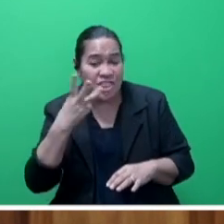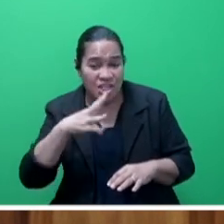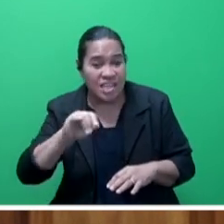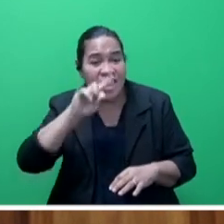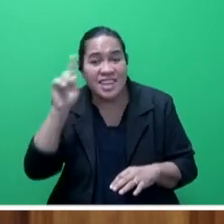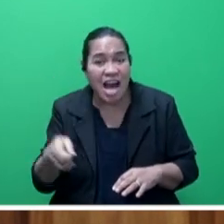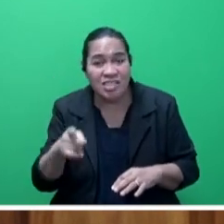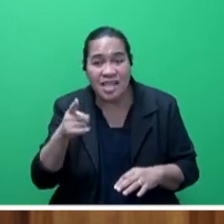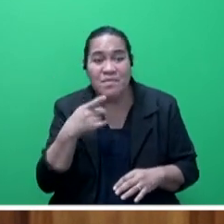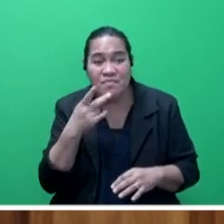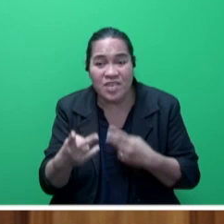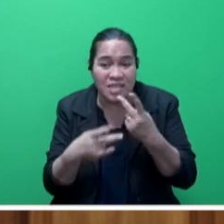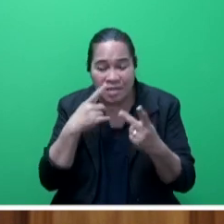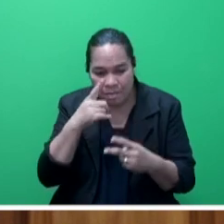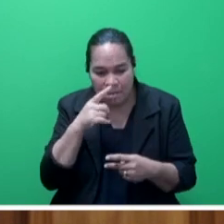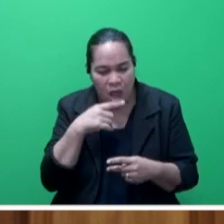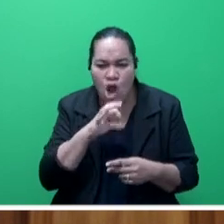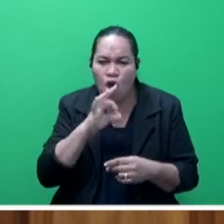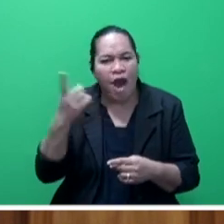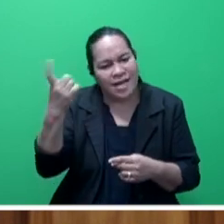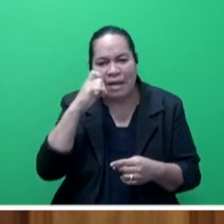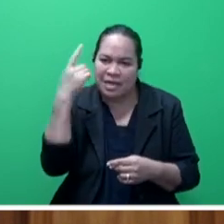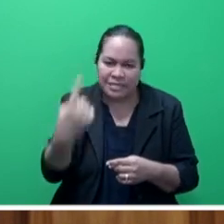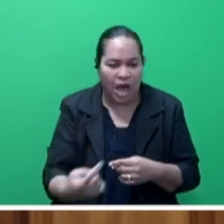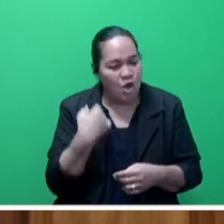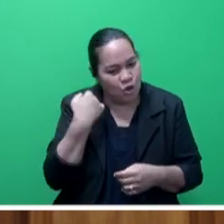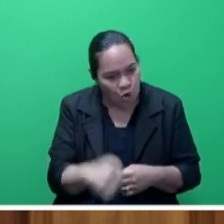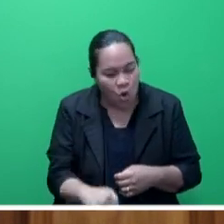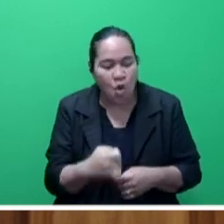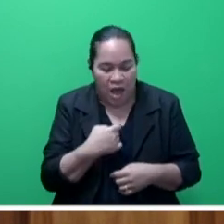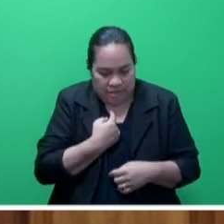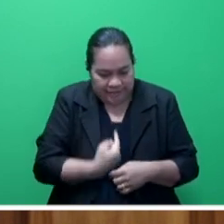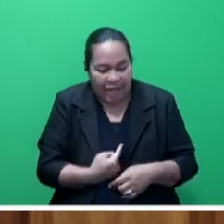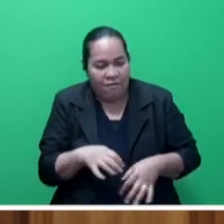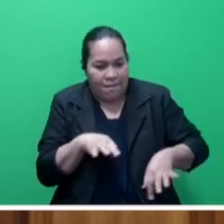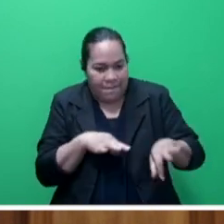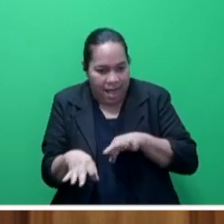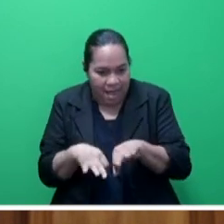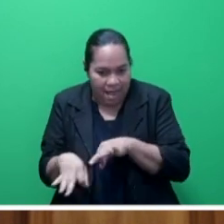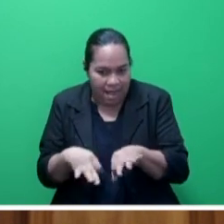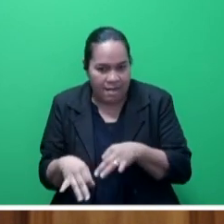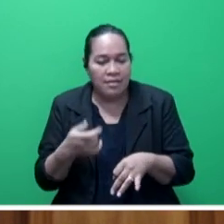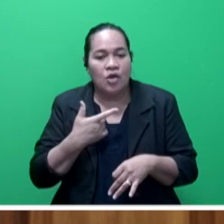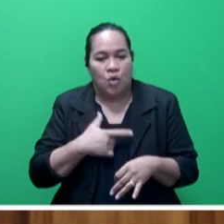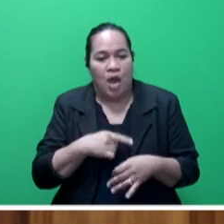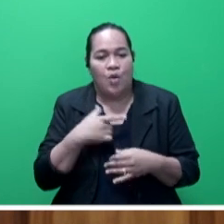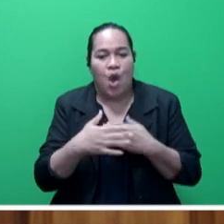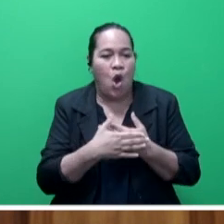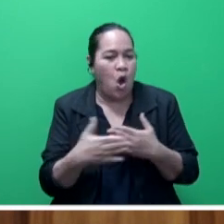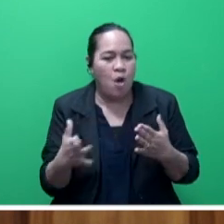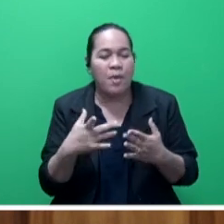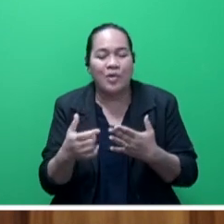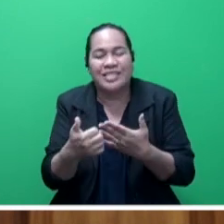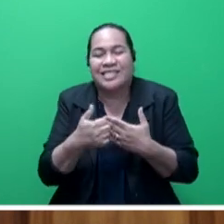visitors didn't just come on their own, Honourable Speaker, sir. We took it ourselves, and our message that we're open and safe